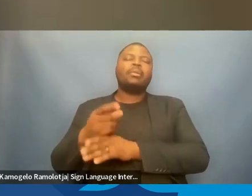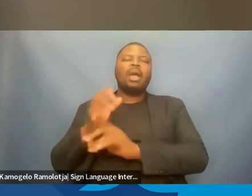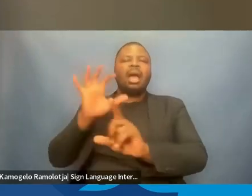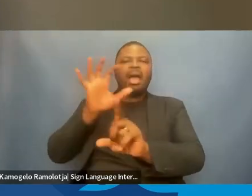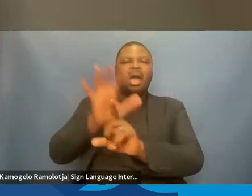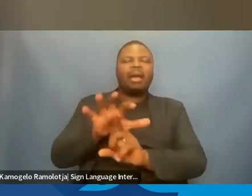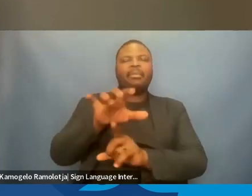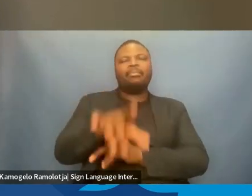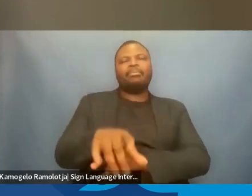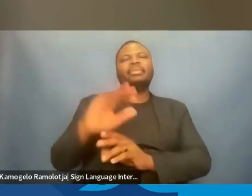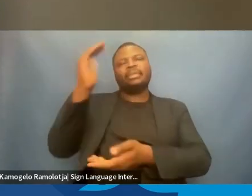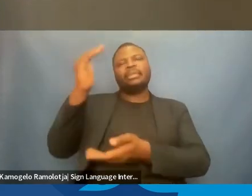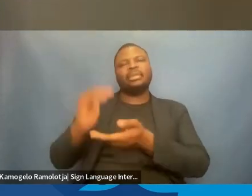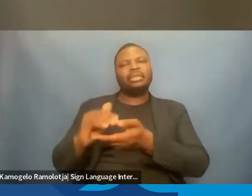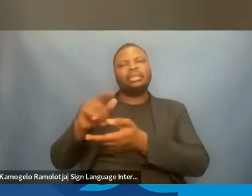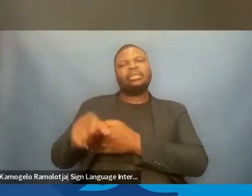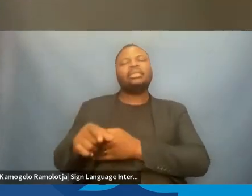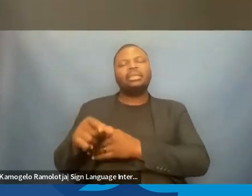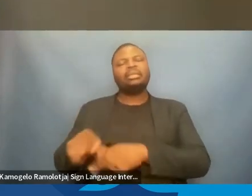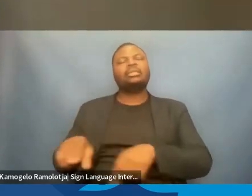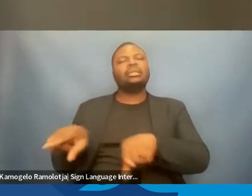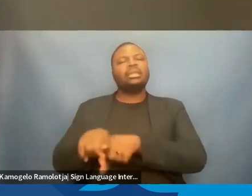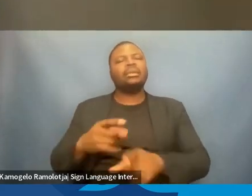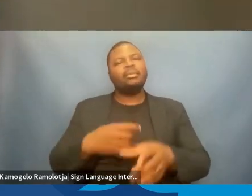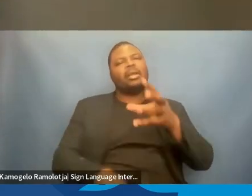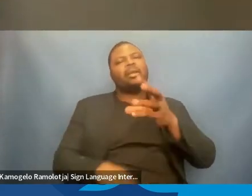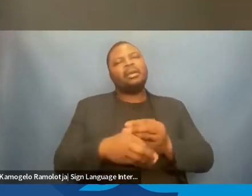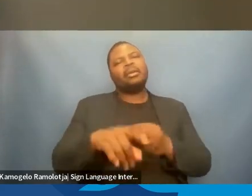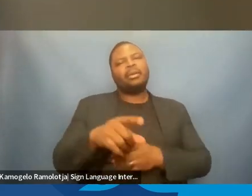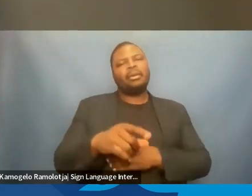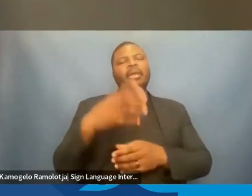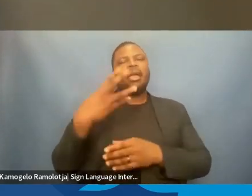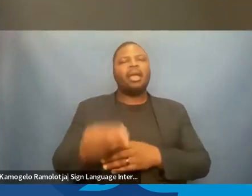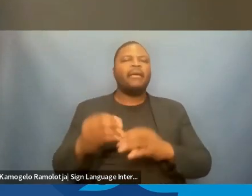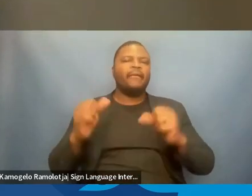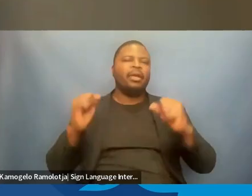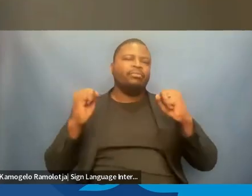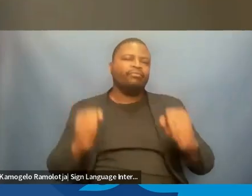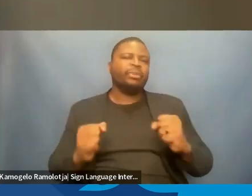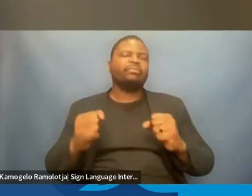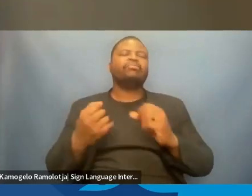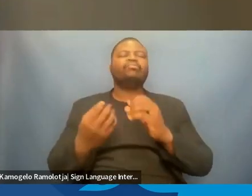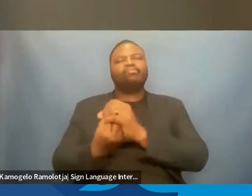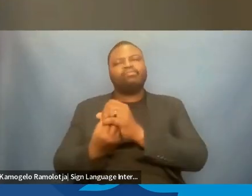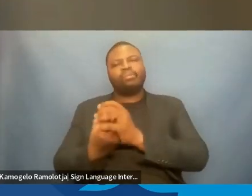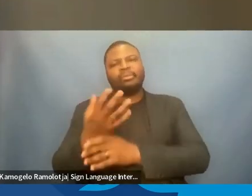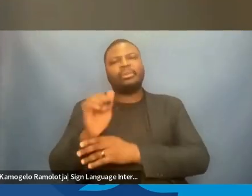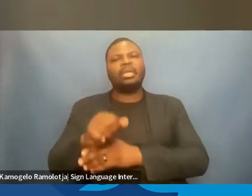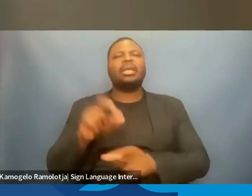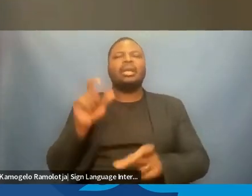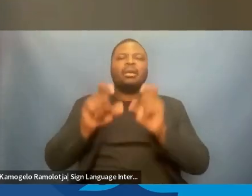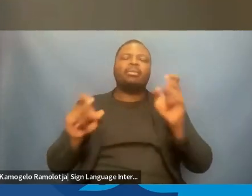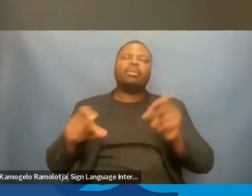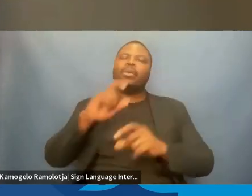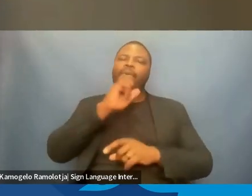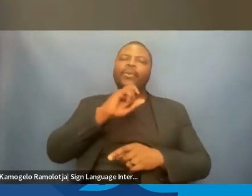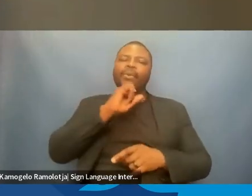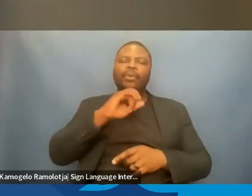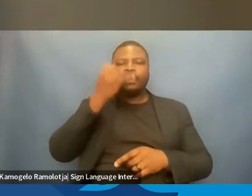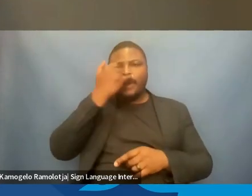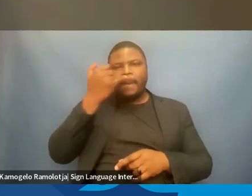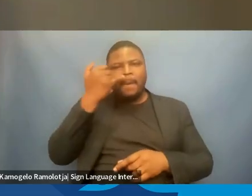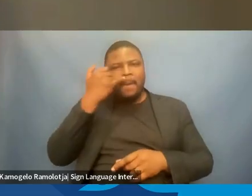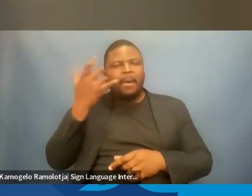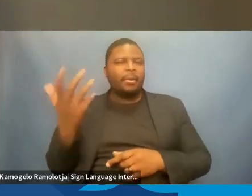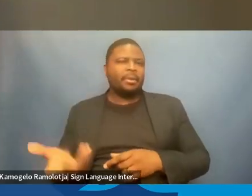sessions, contributing to the development of a strong grassroots-led people who use drugs sector.